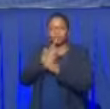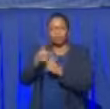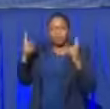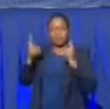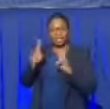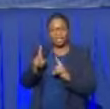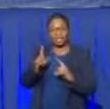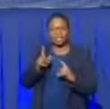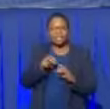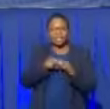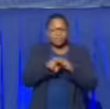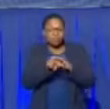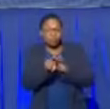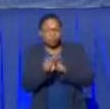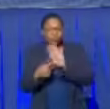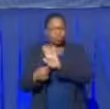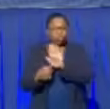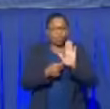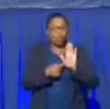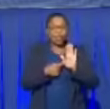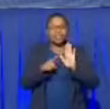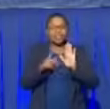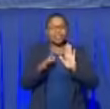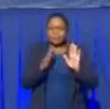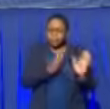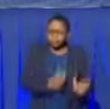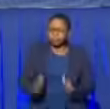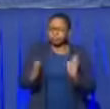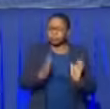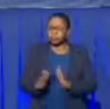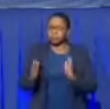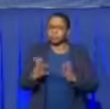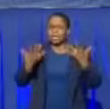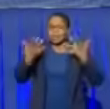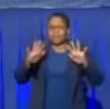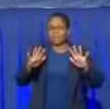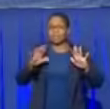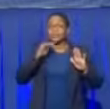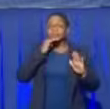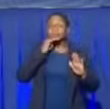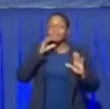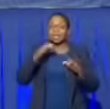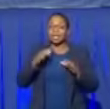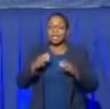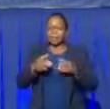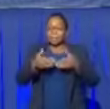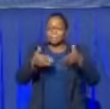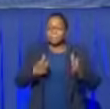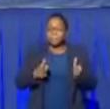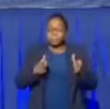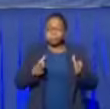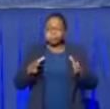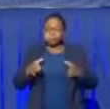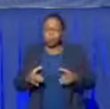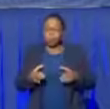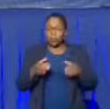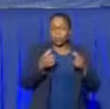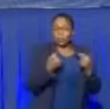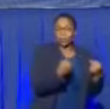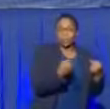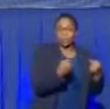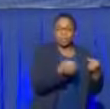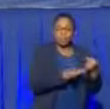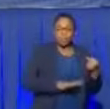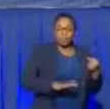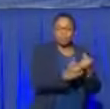a planned logistical arrangement. In other words, ballots were transported closer to their point of their use to